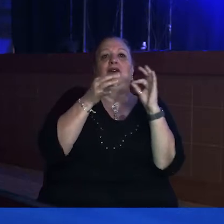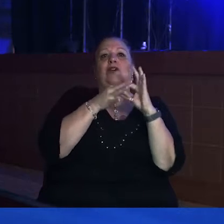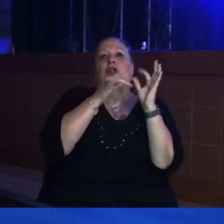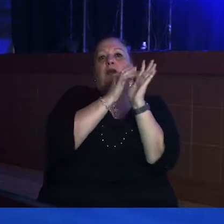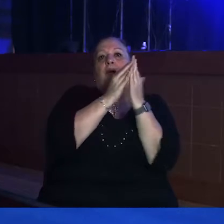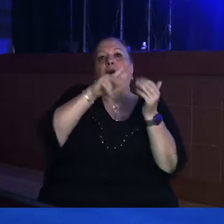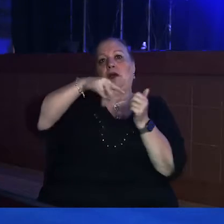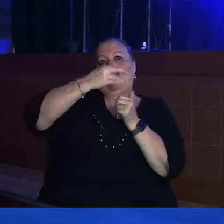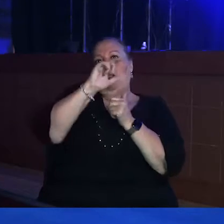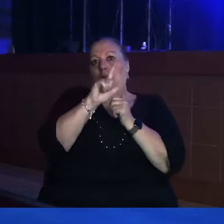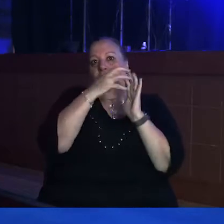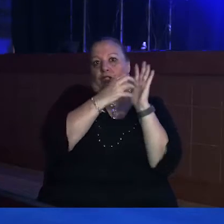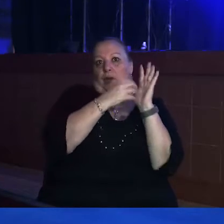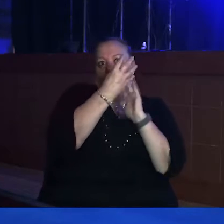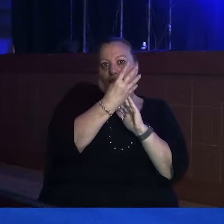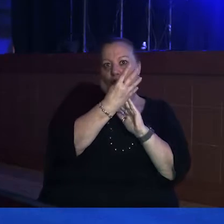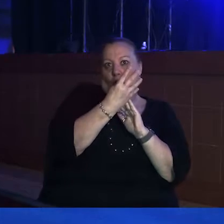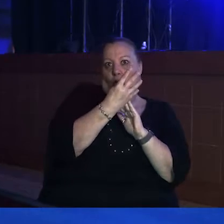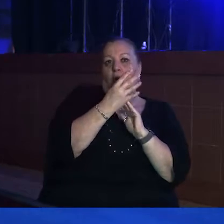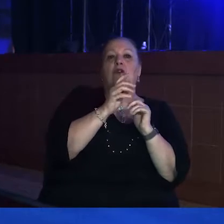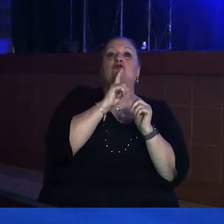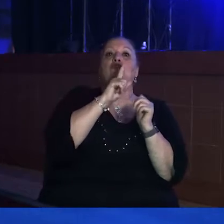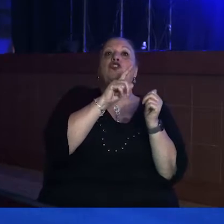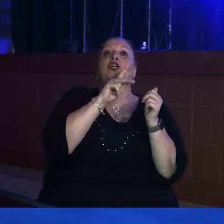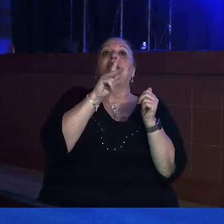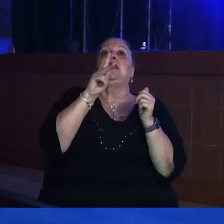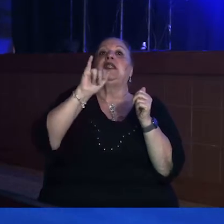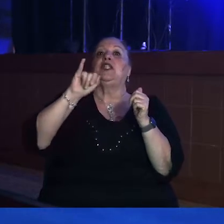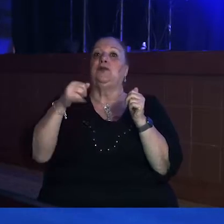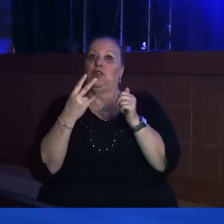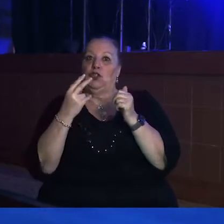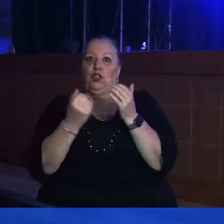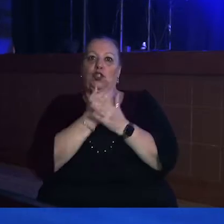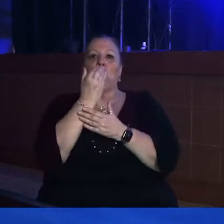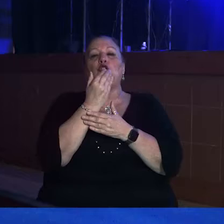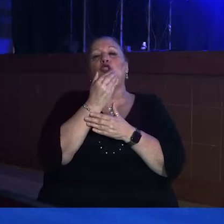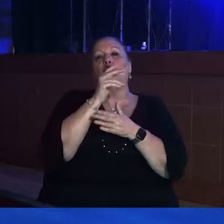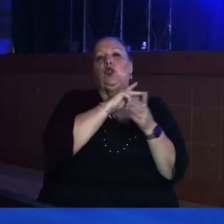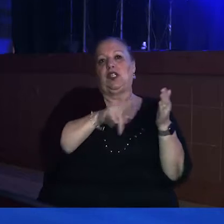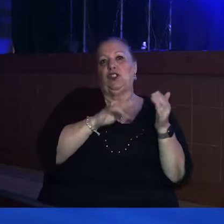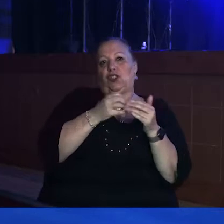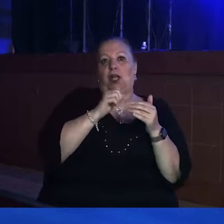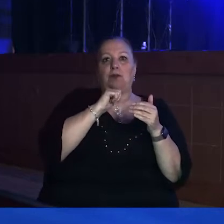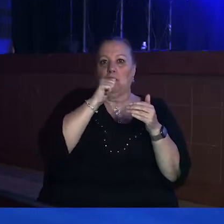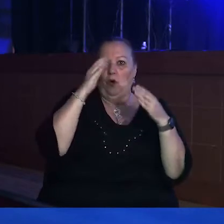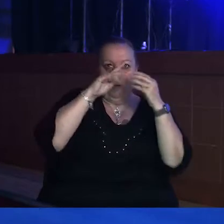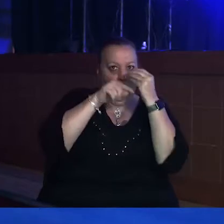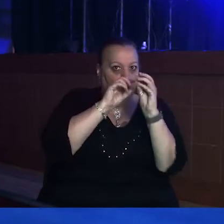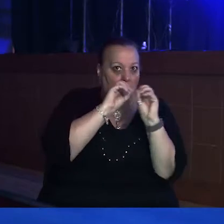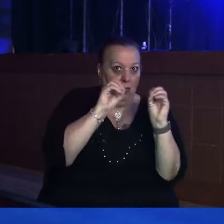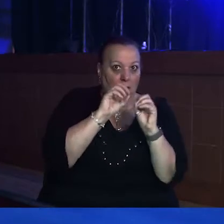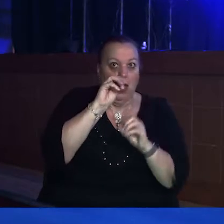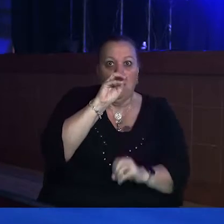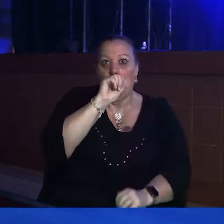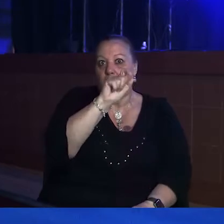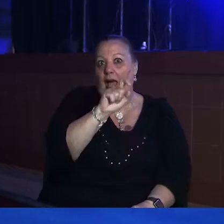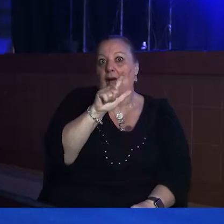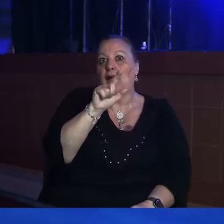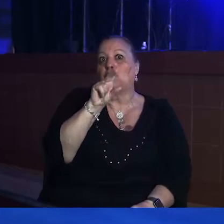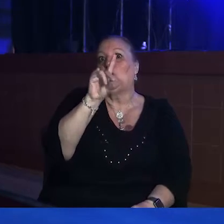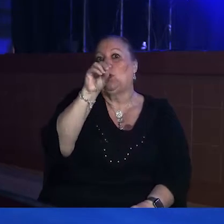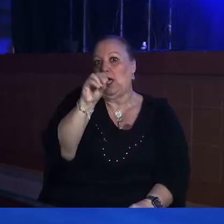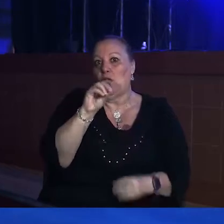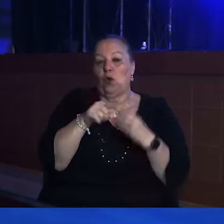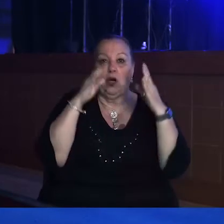4, actually from the King James Version, the New King James Version. It says, be anxious for nothing. Max Lucado wrote a great book called Anxious for